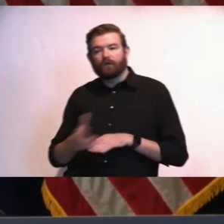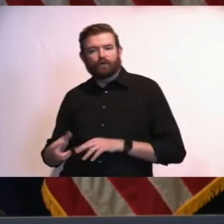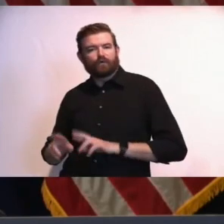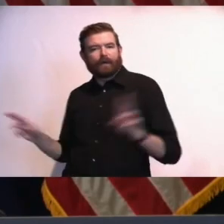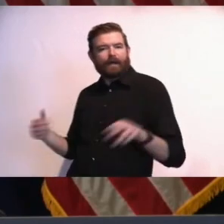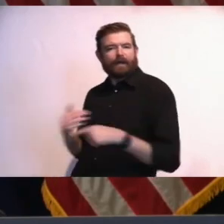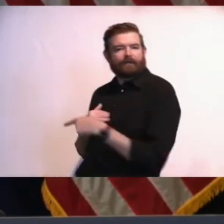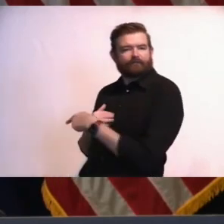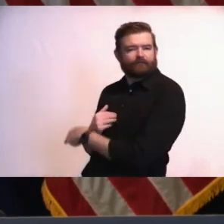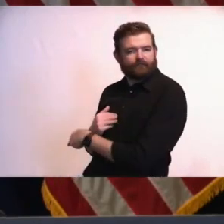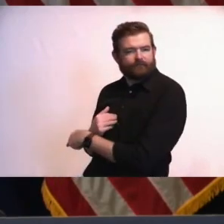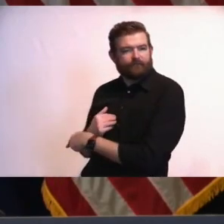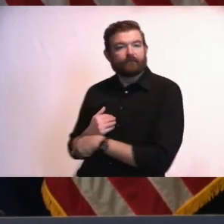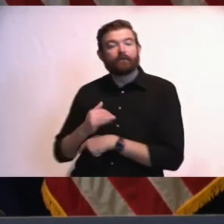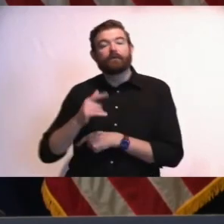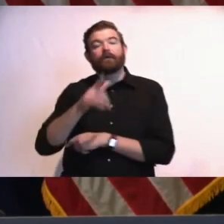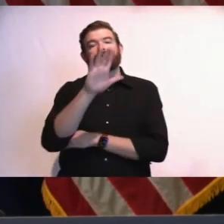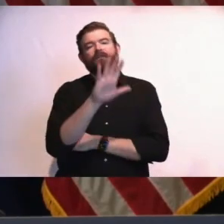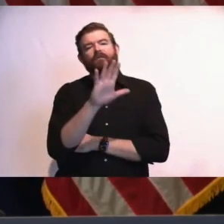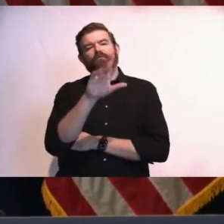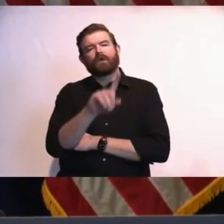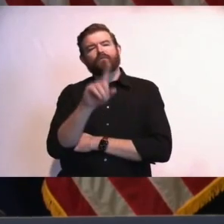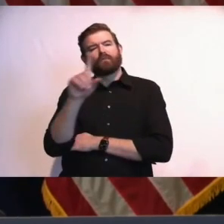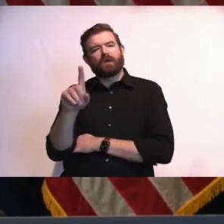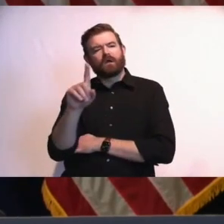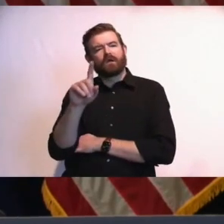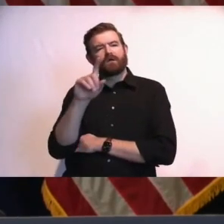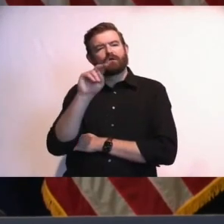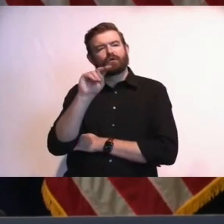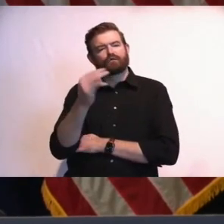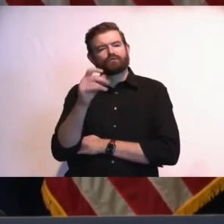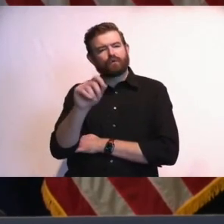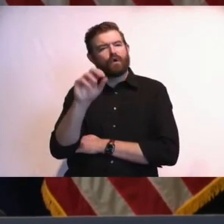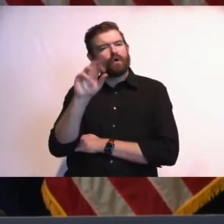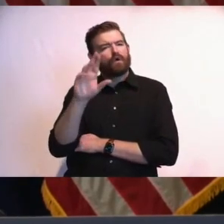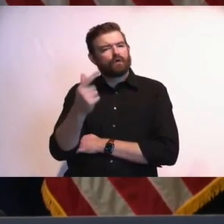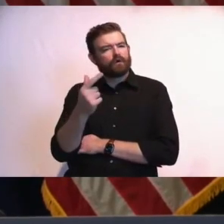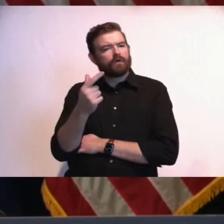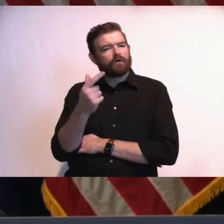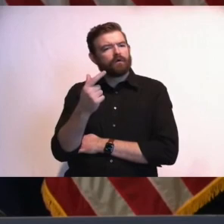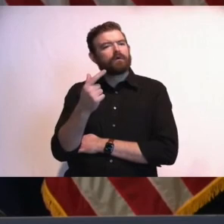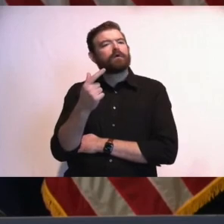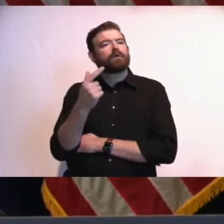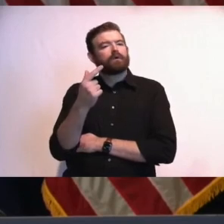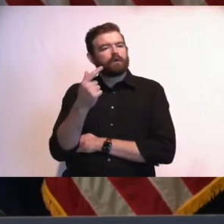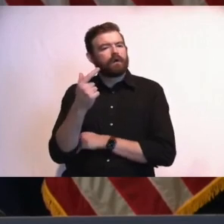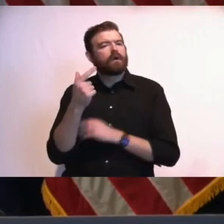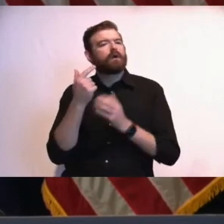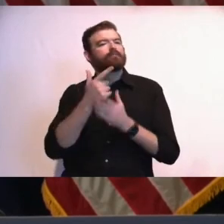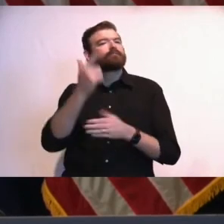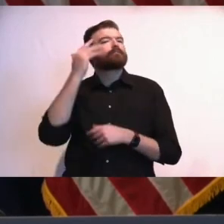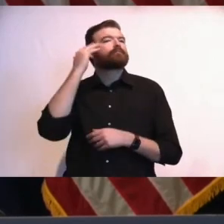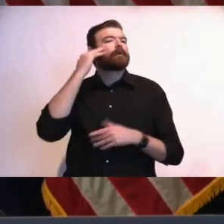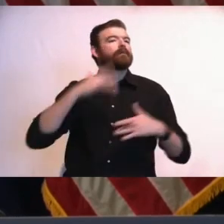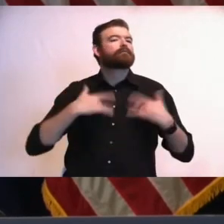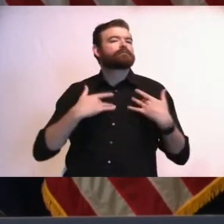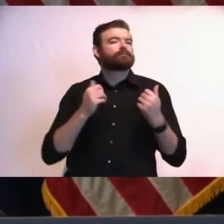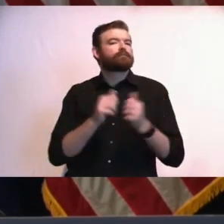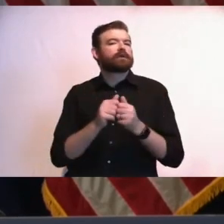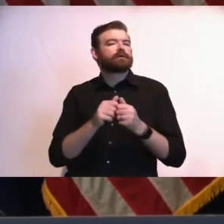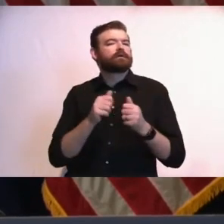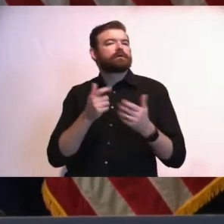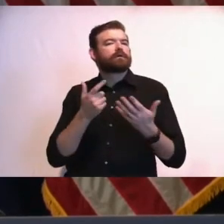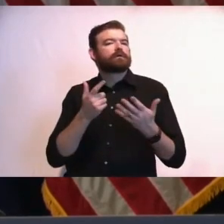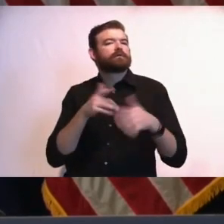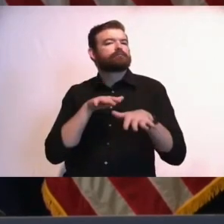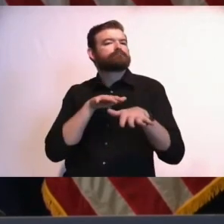511nj.org is a great place to go to see what the traffic conditions are before you head out. With regards to COVID response, Gov,